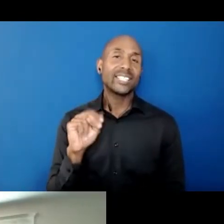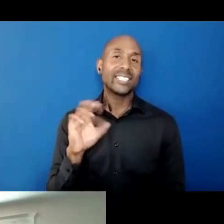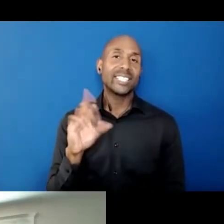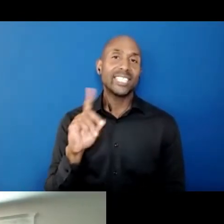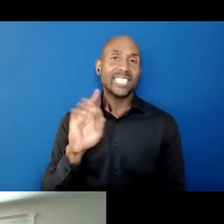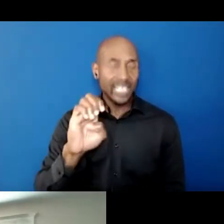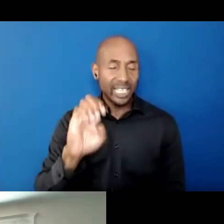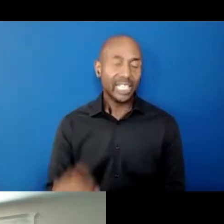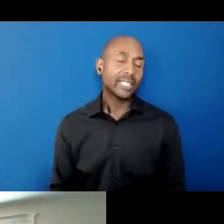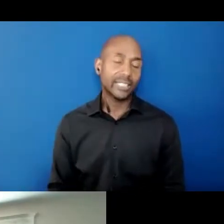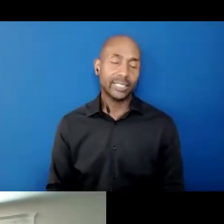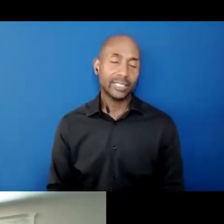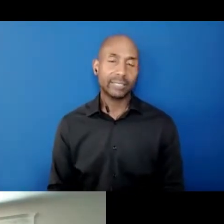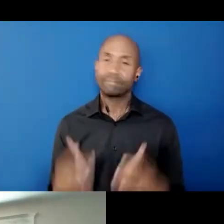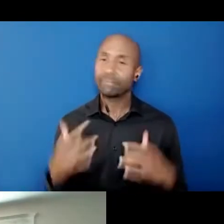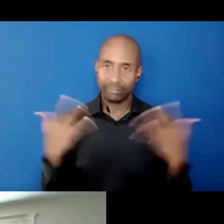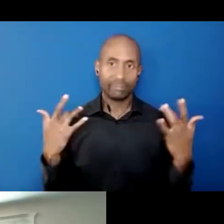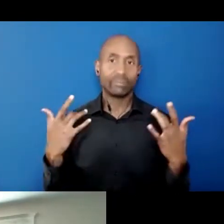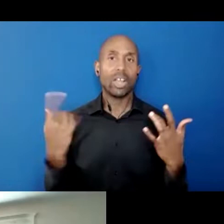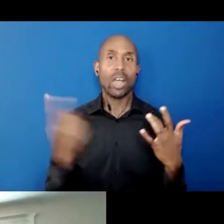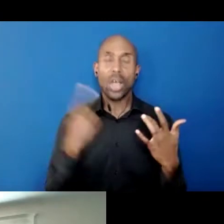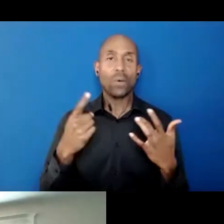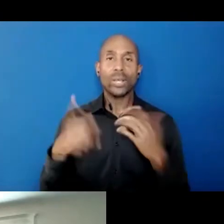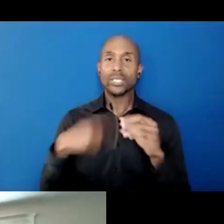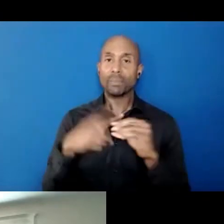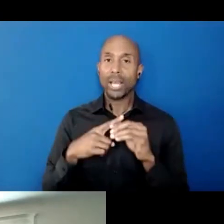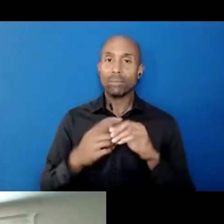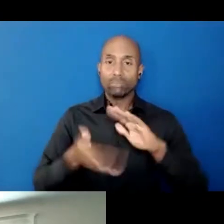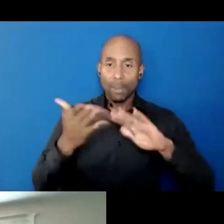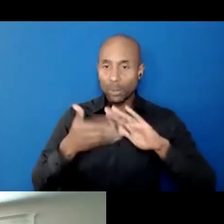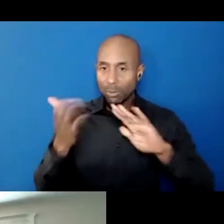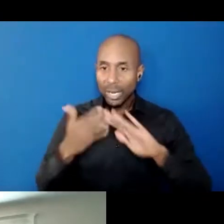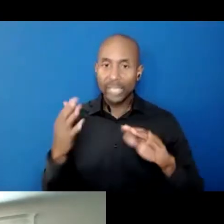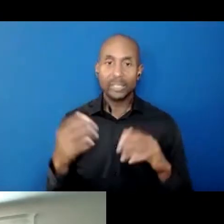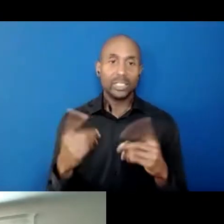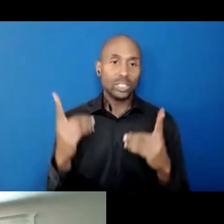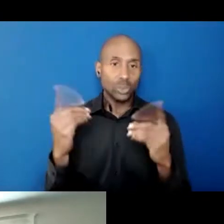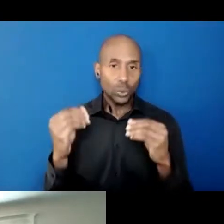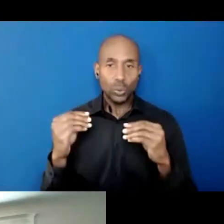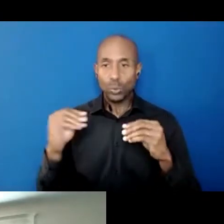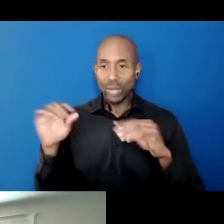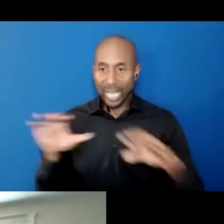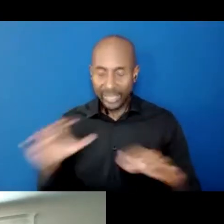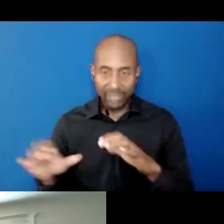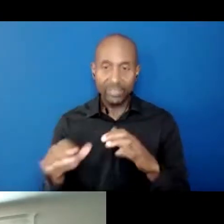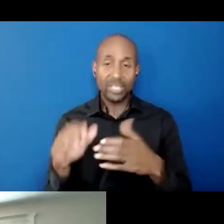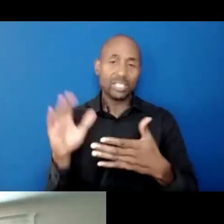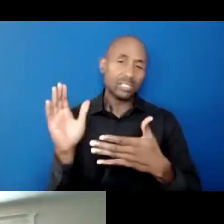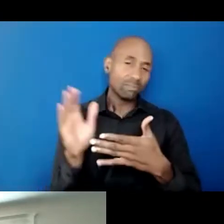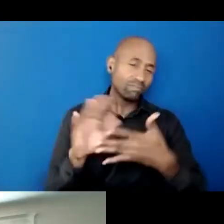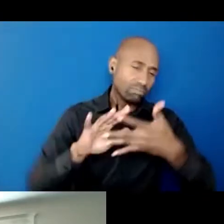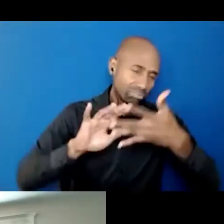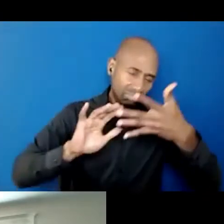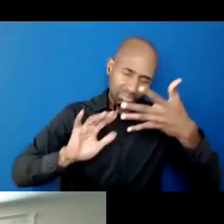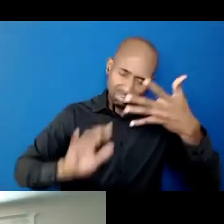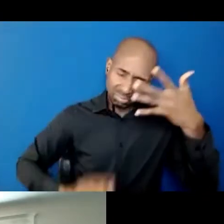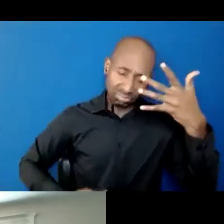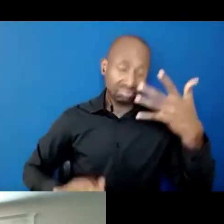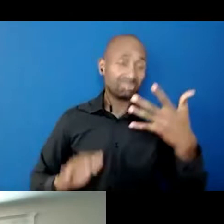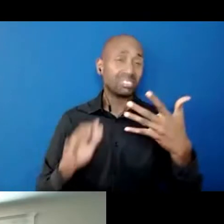sort of an ongoing kind of thing. Also, the range of activities is amazingly broad